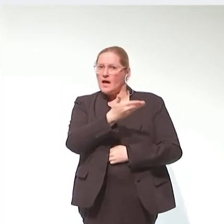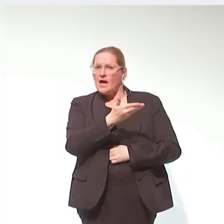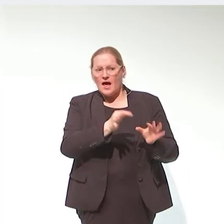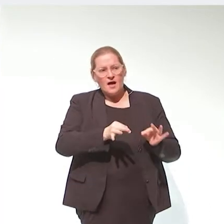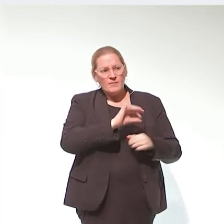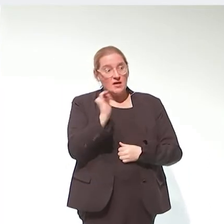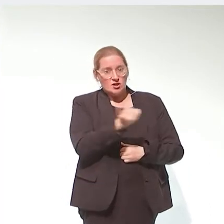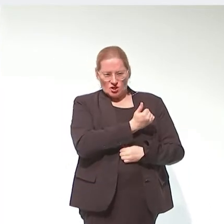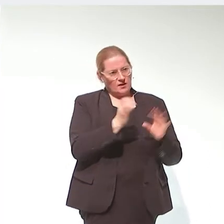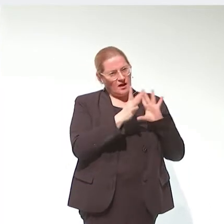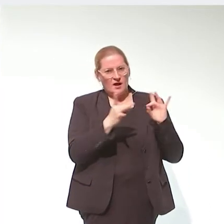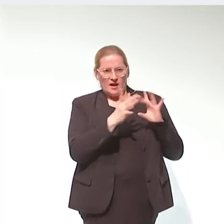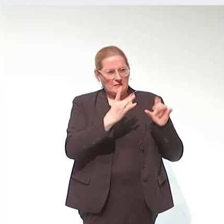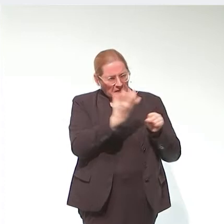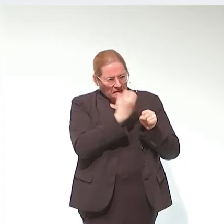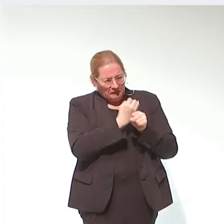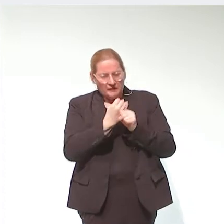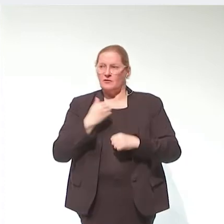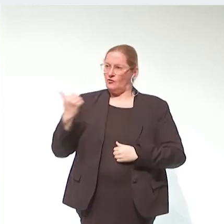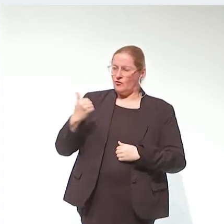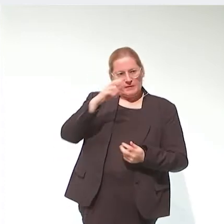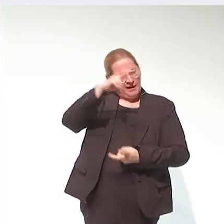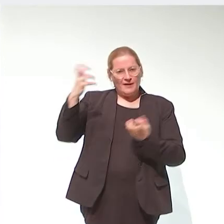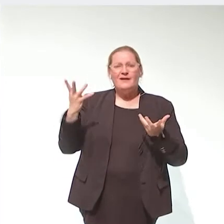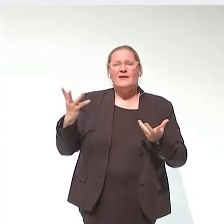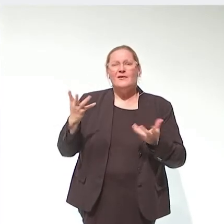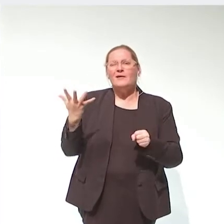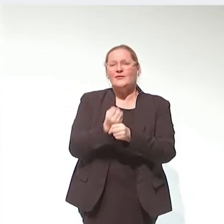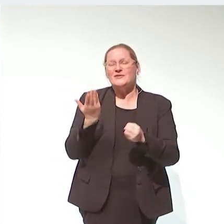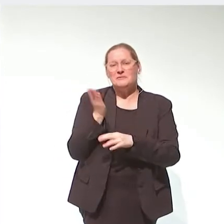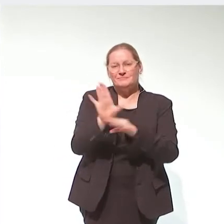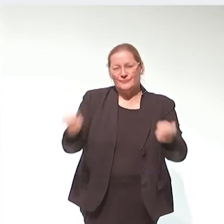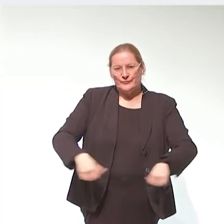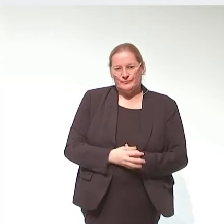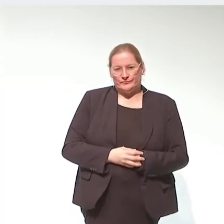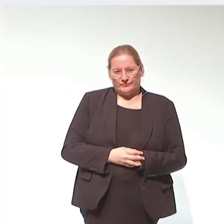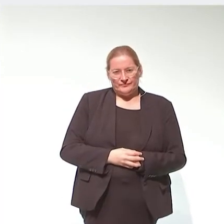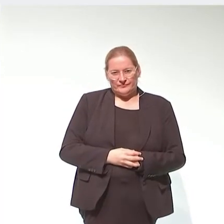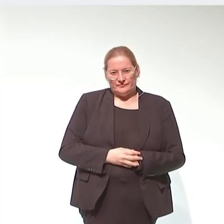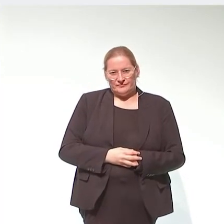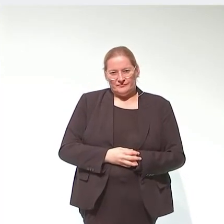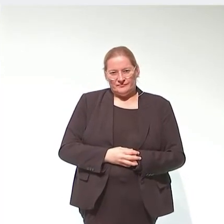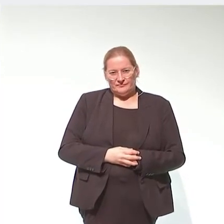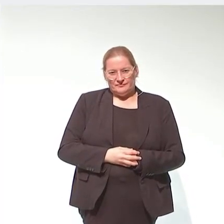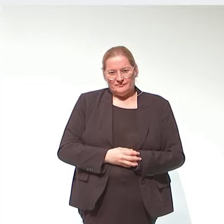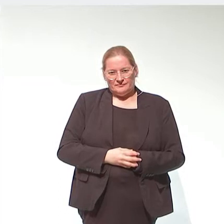best practice? Is there anything that you'd like to take home based on what you just heard?